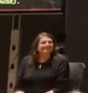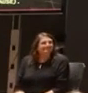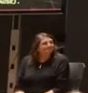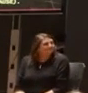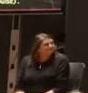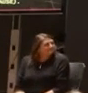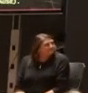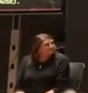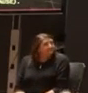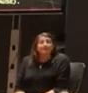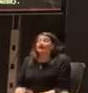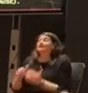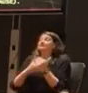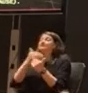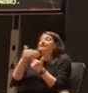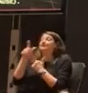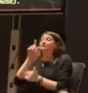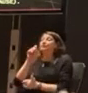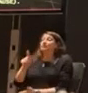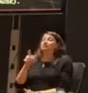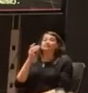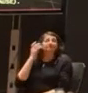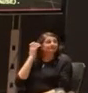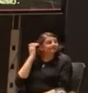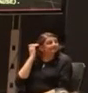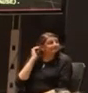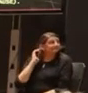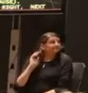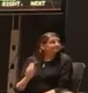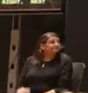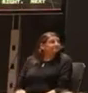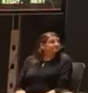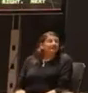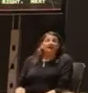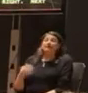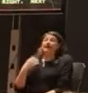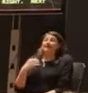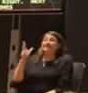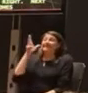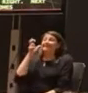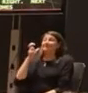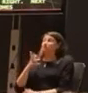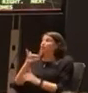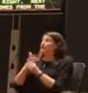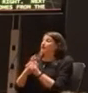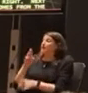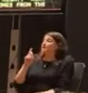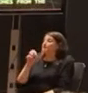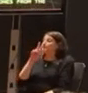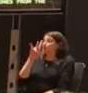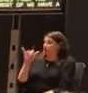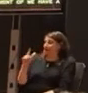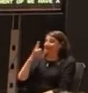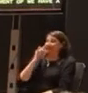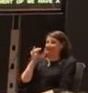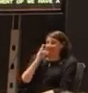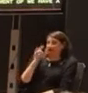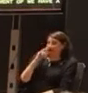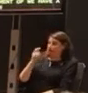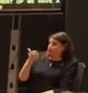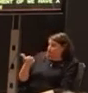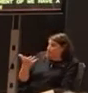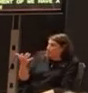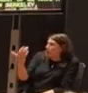All right, our next question comes from the live stream. We have a listener in Berkeley, California, who would like to